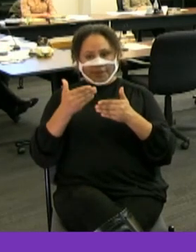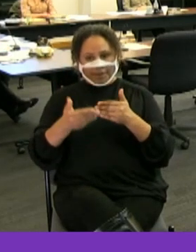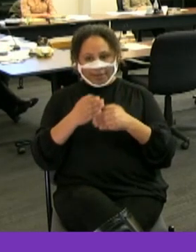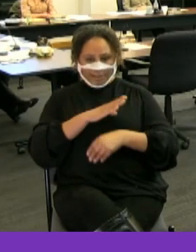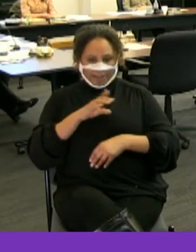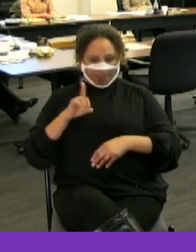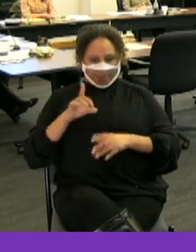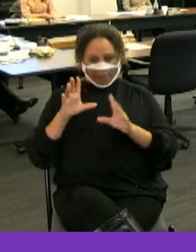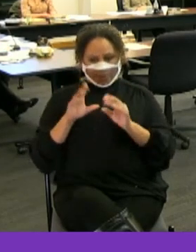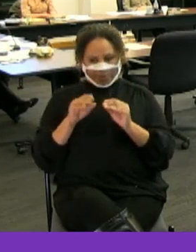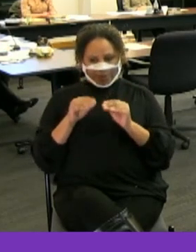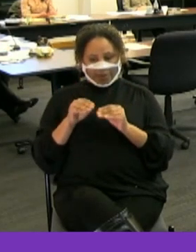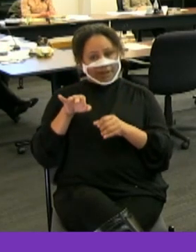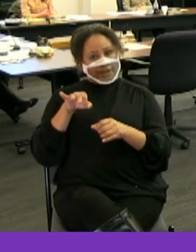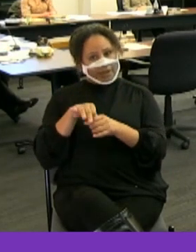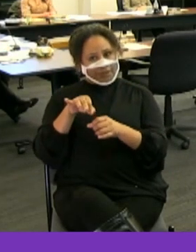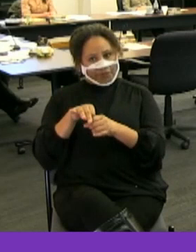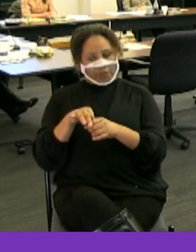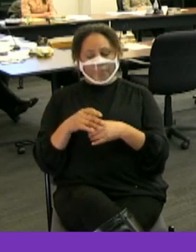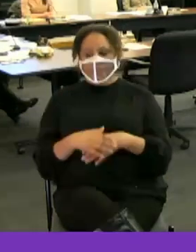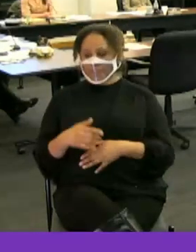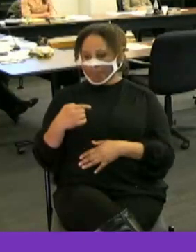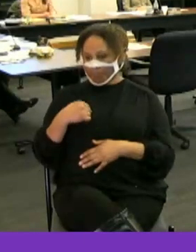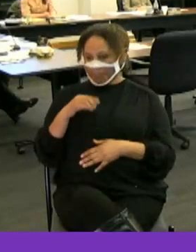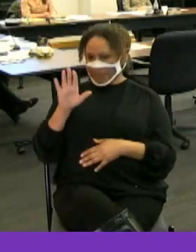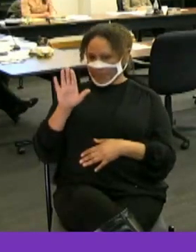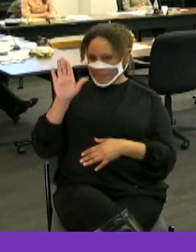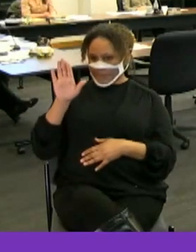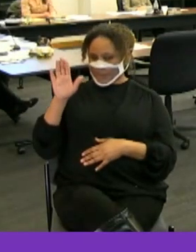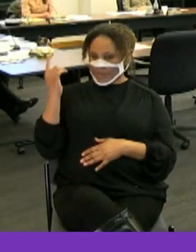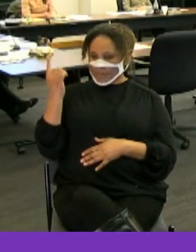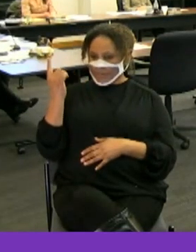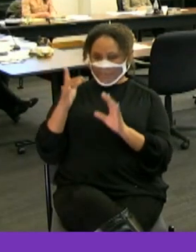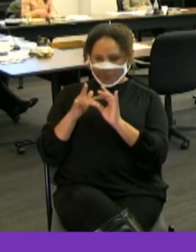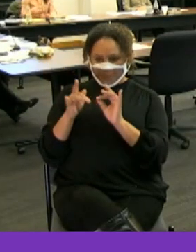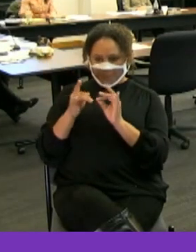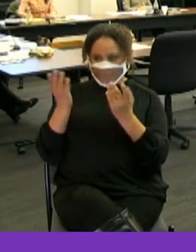meeting and vote on this. I have something to bring up